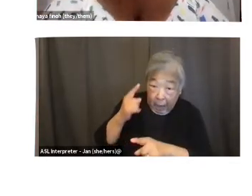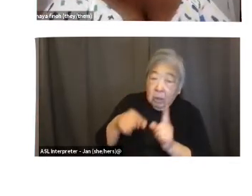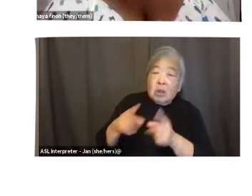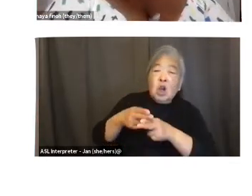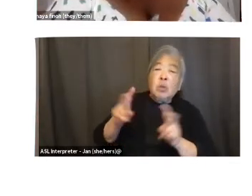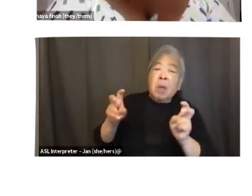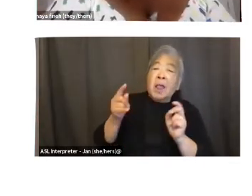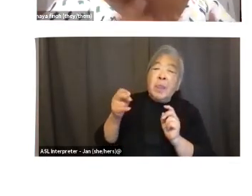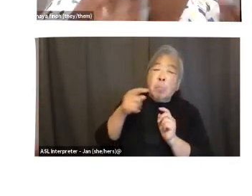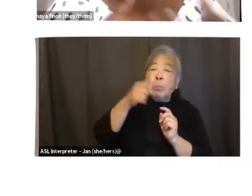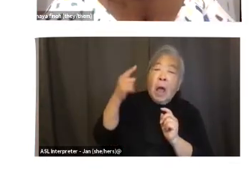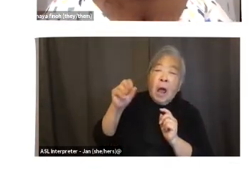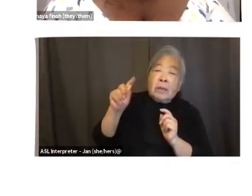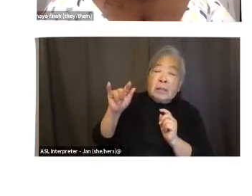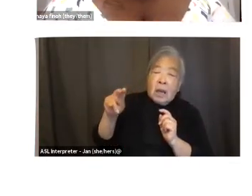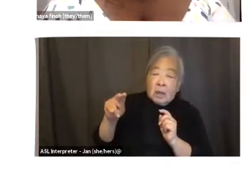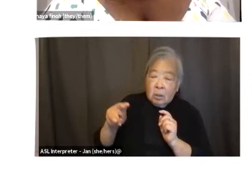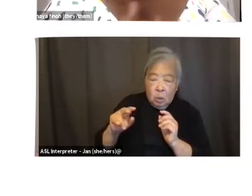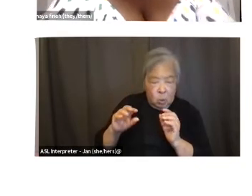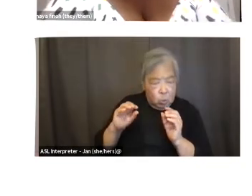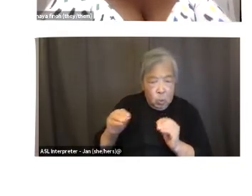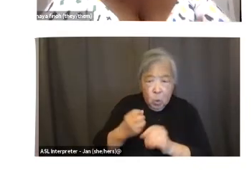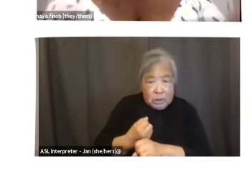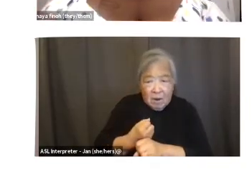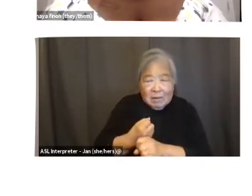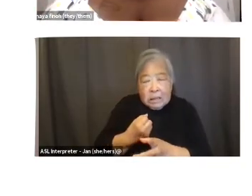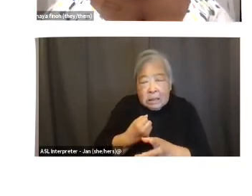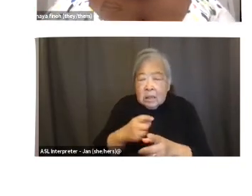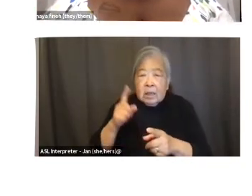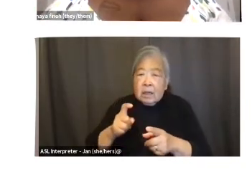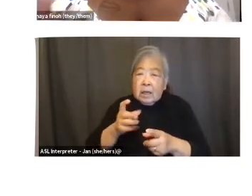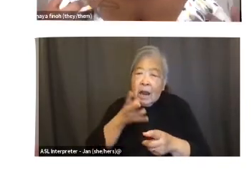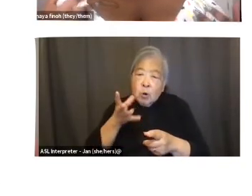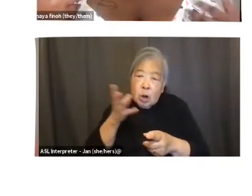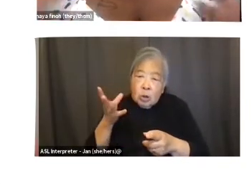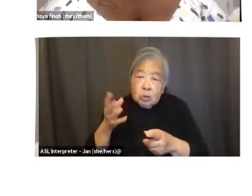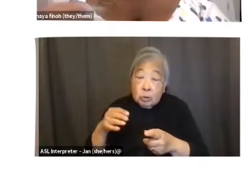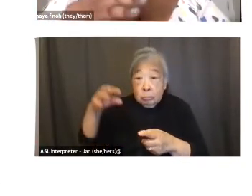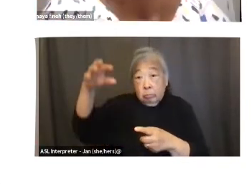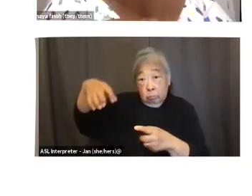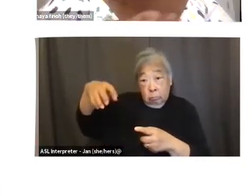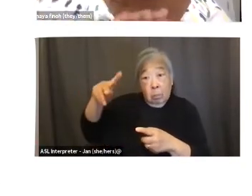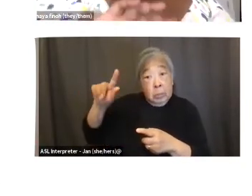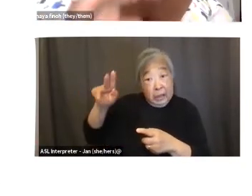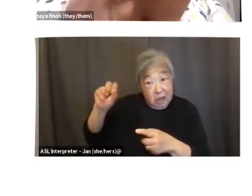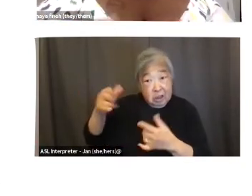Without slavery, they needed agricultural workers, of course. The plantations didn't disappear. So they decided to